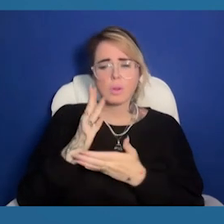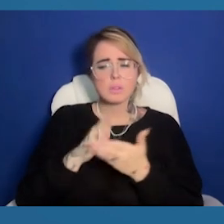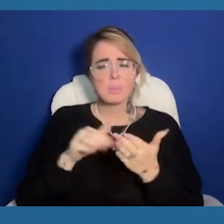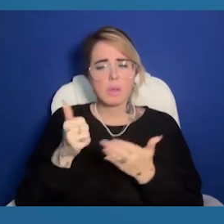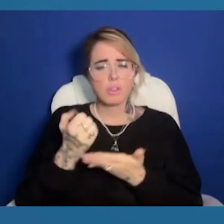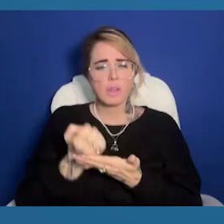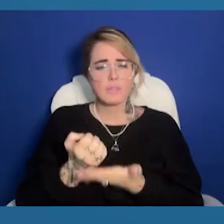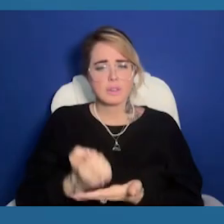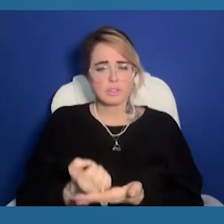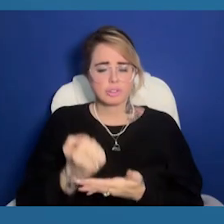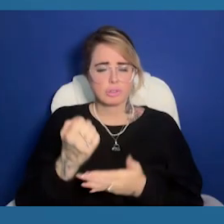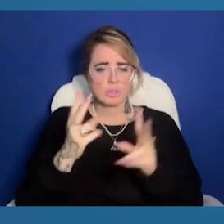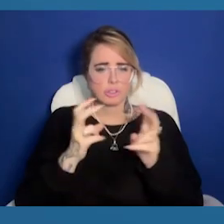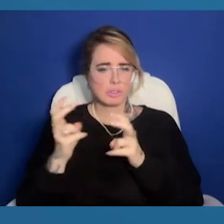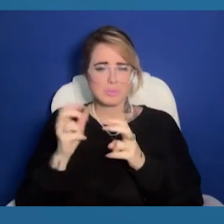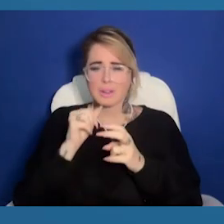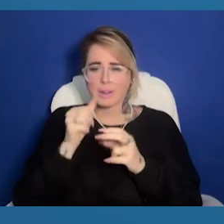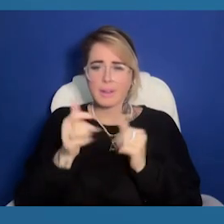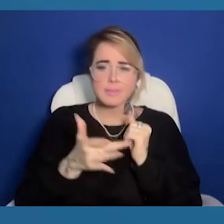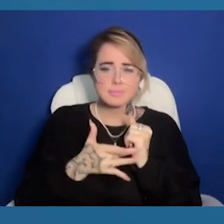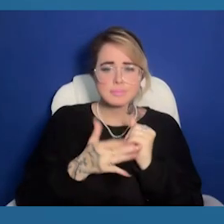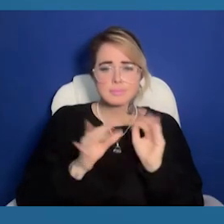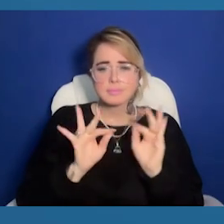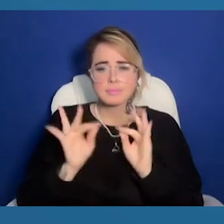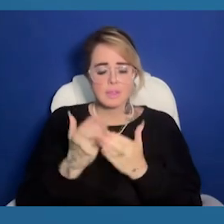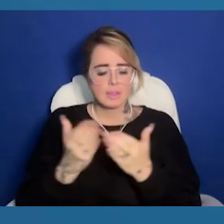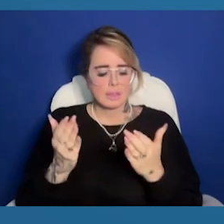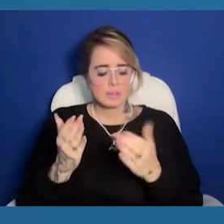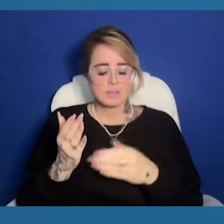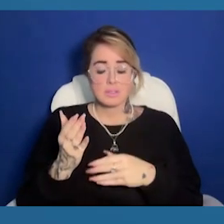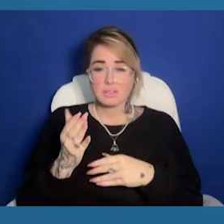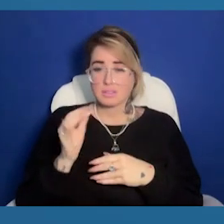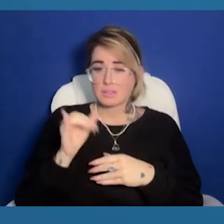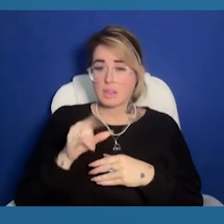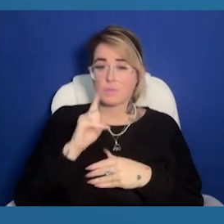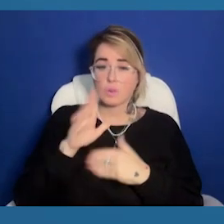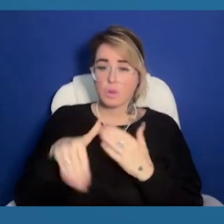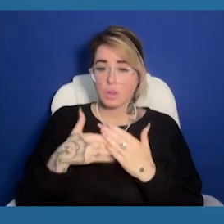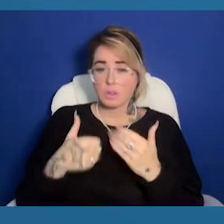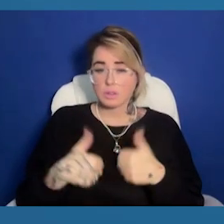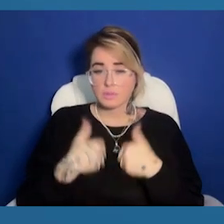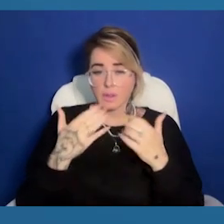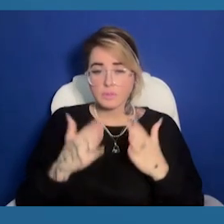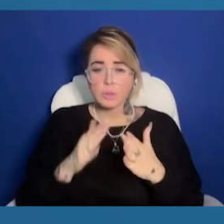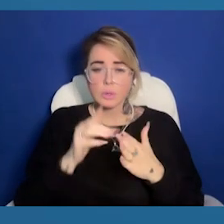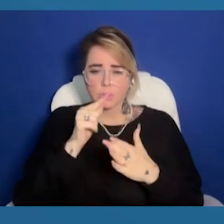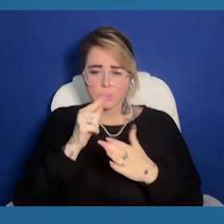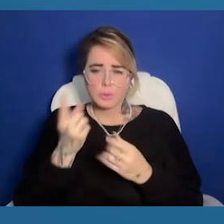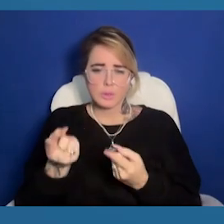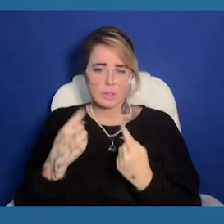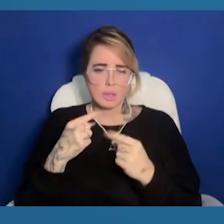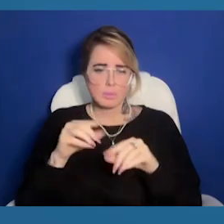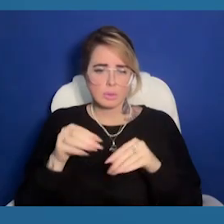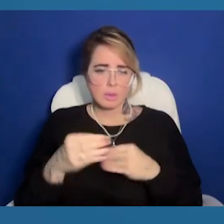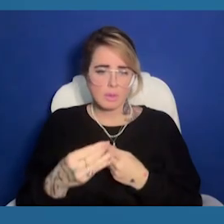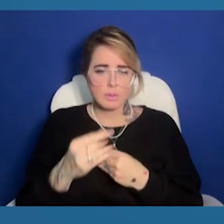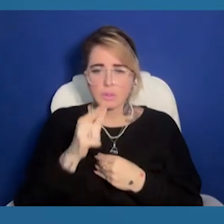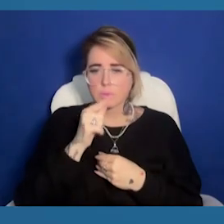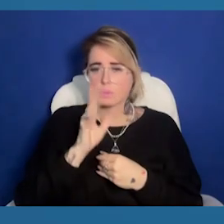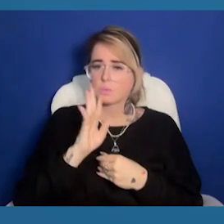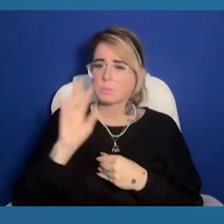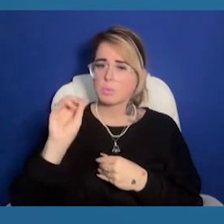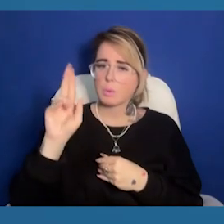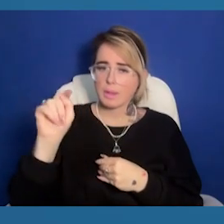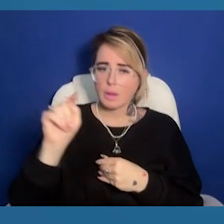on technicalities. And so on behalf of all of the survivors who came to our offices, who spoke out,